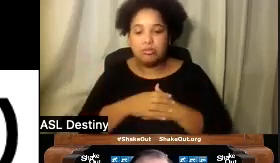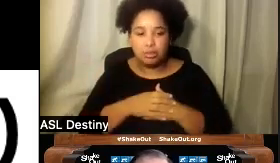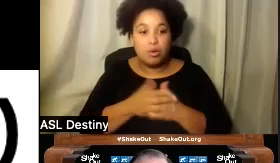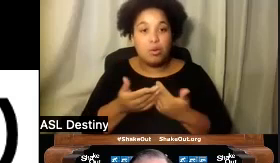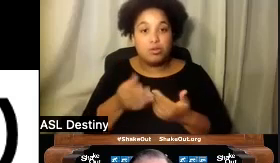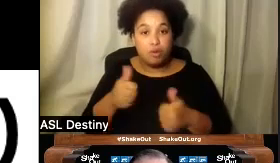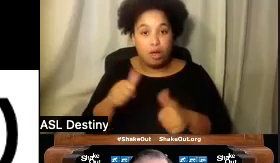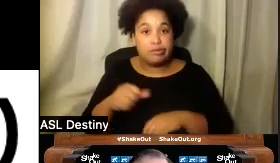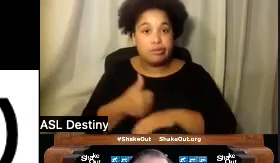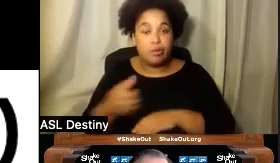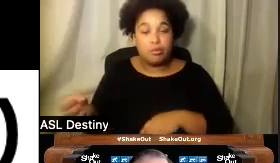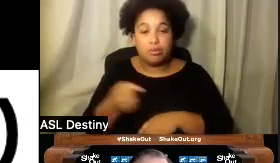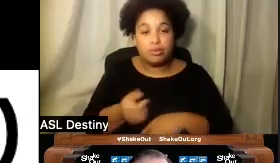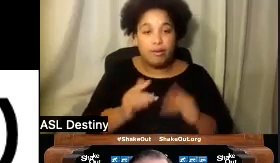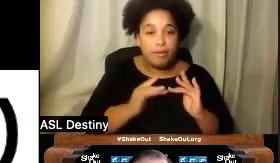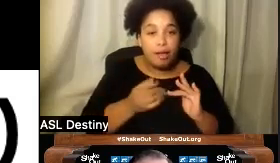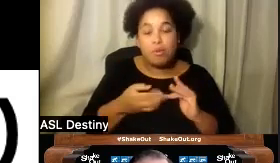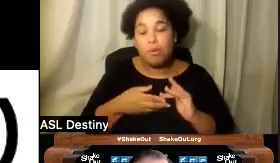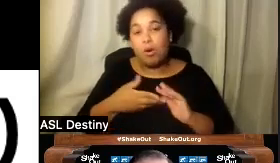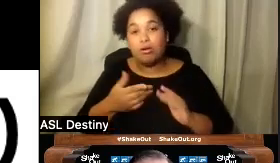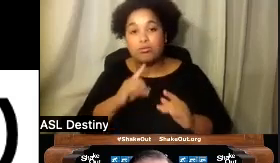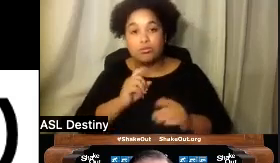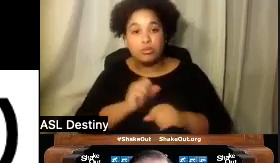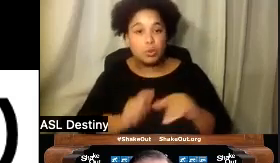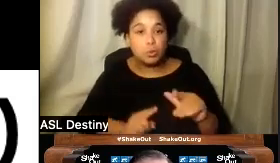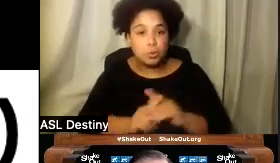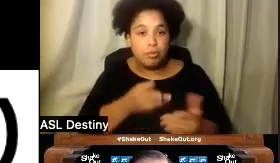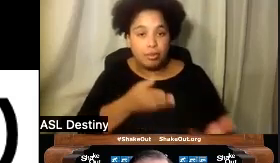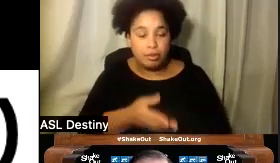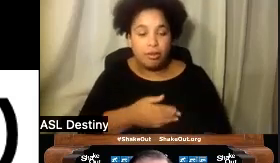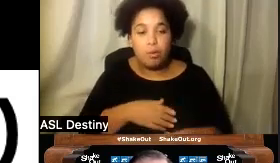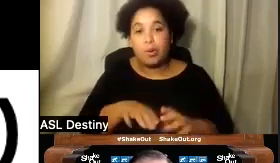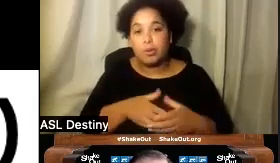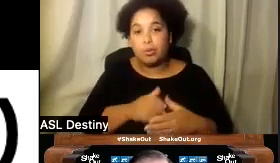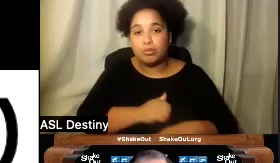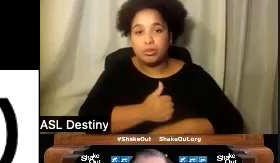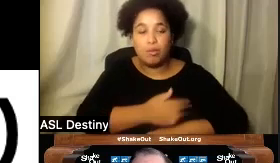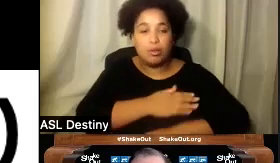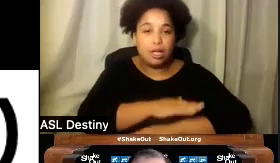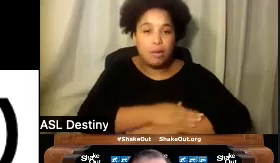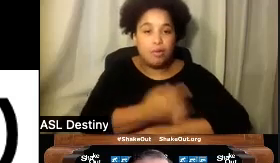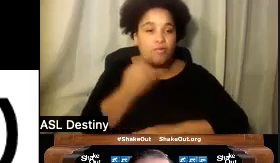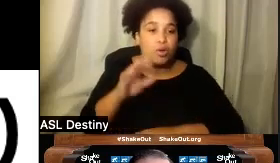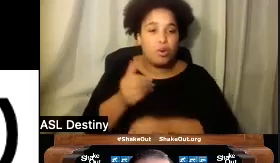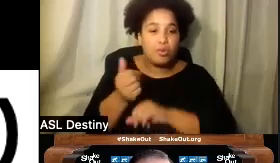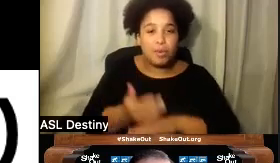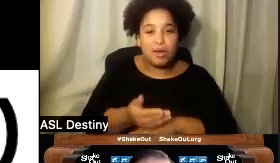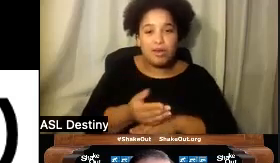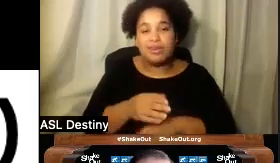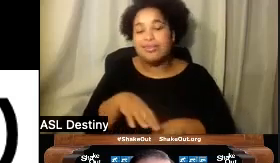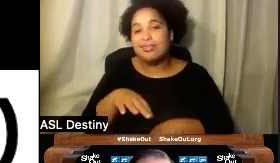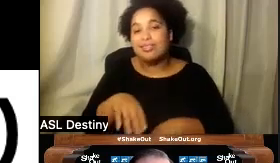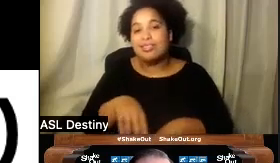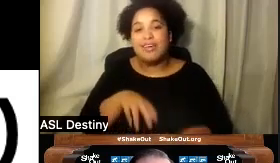speak online or in person, or to have a group come out with a table for your preparedness fair or other type of